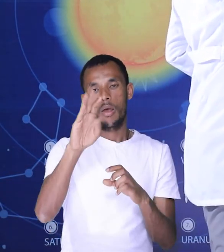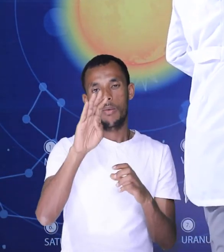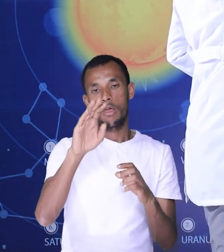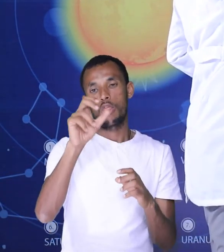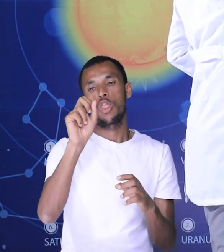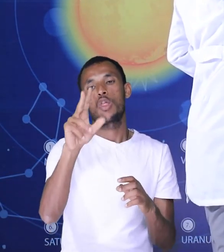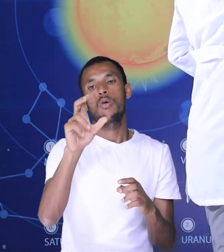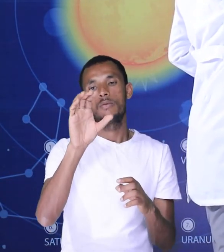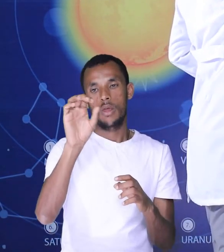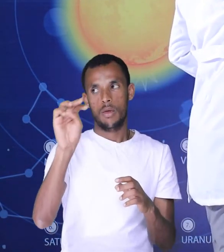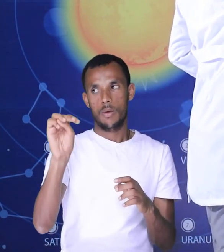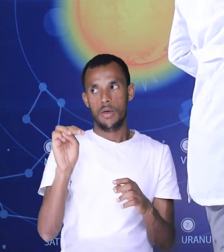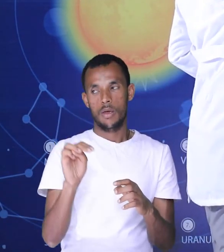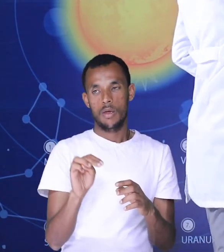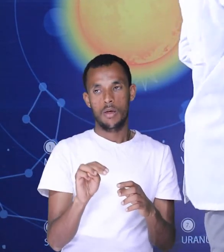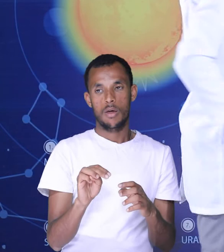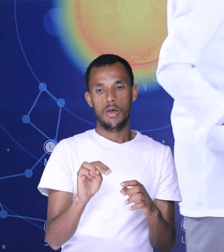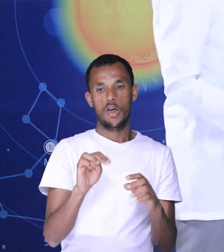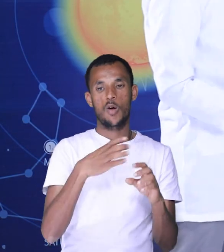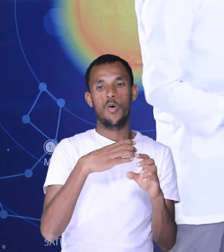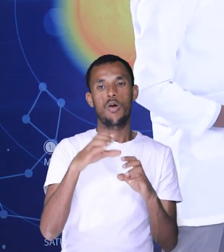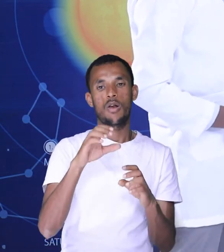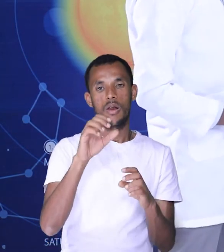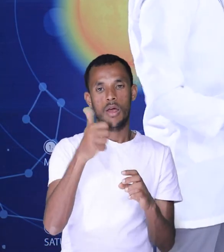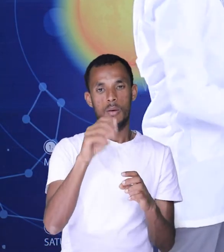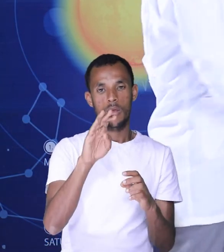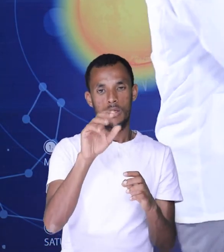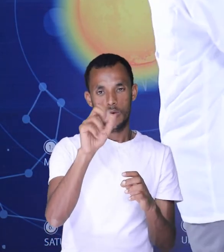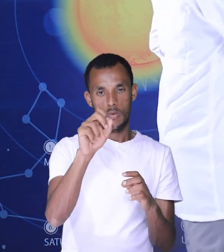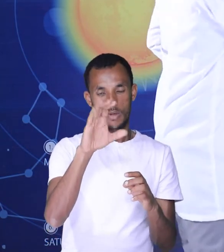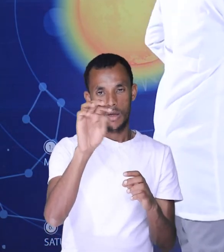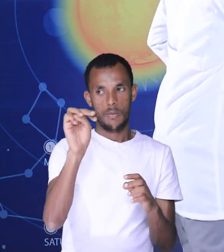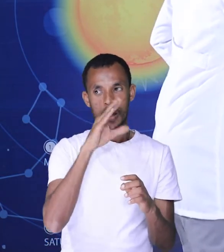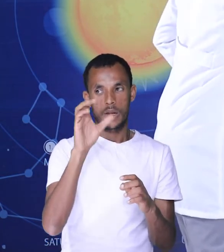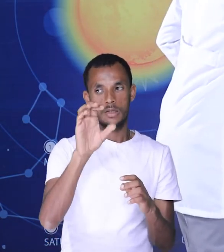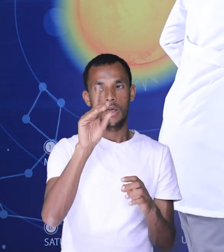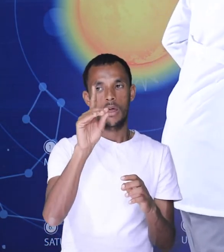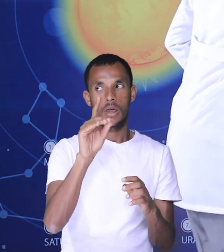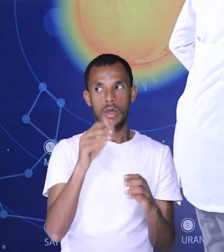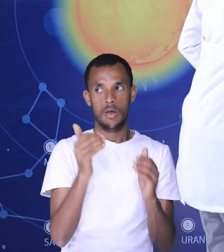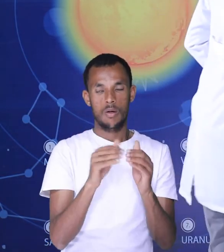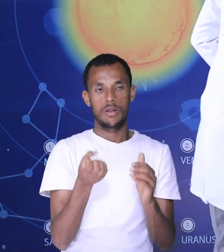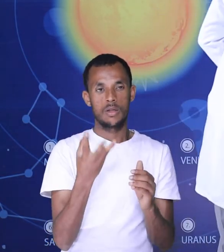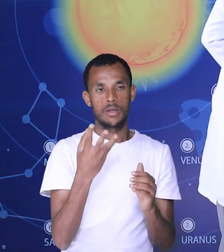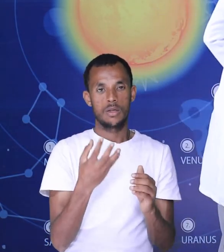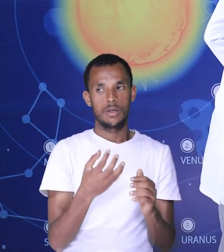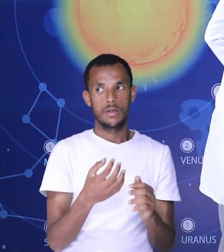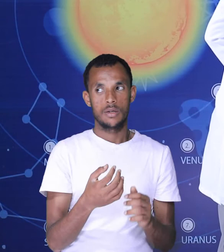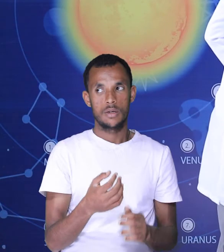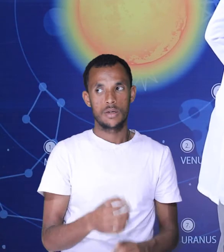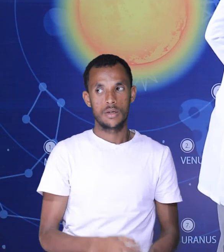12 centimeter. Chord AB is 12 centimeter. And CD is